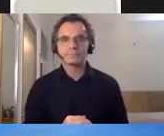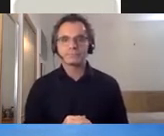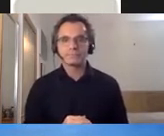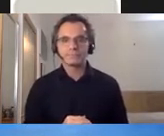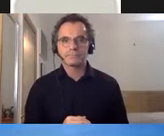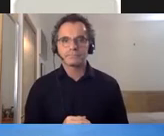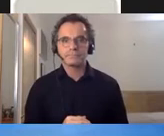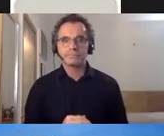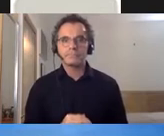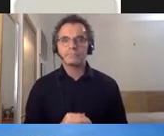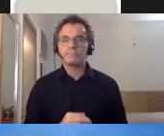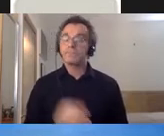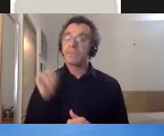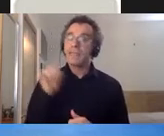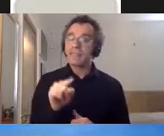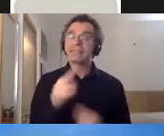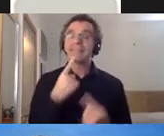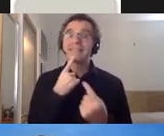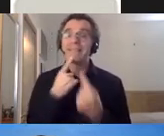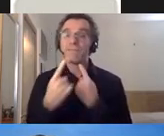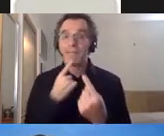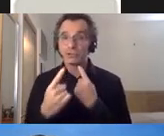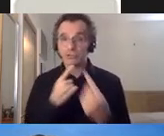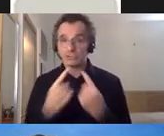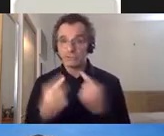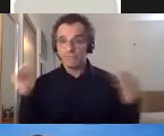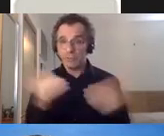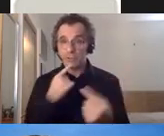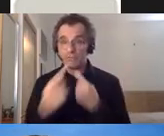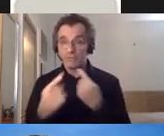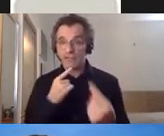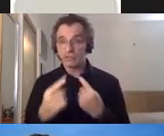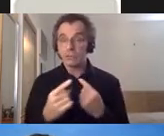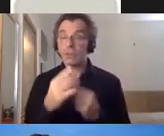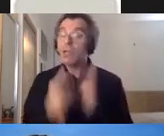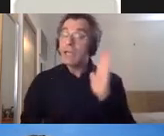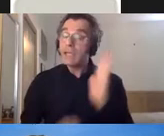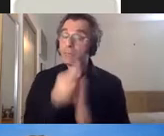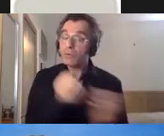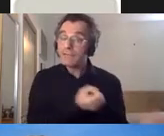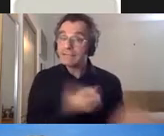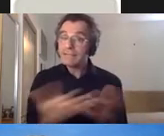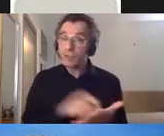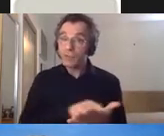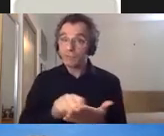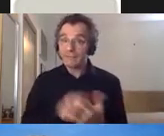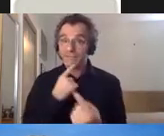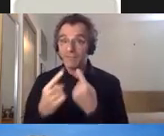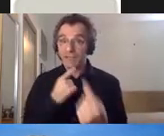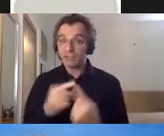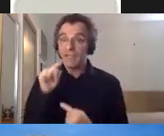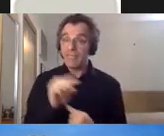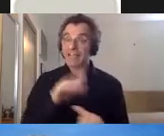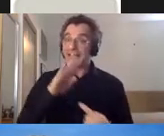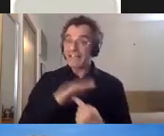Okay, this is regarding information. Even though improving delivery of written information is one of the key areas